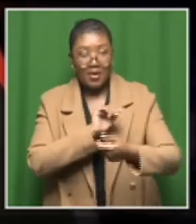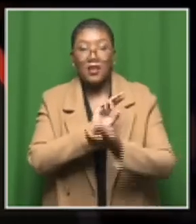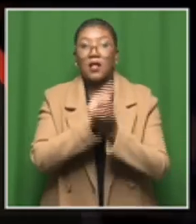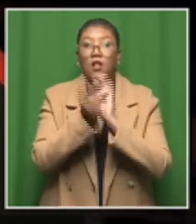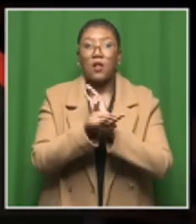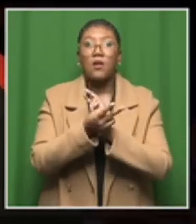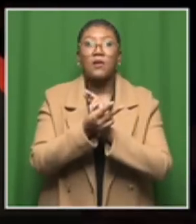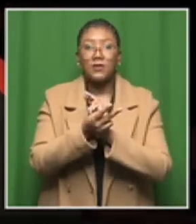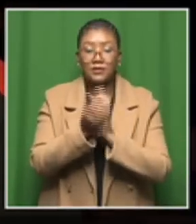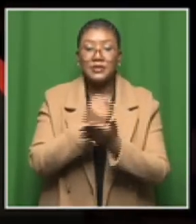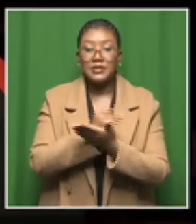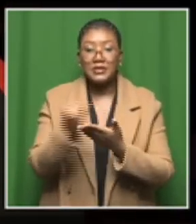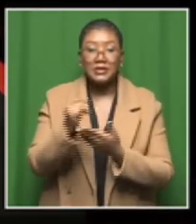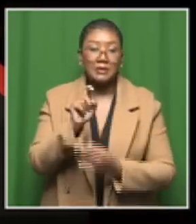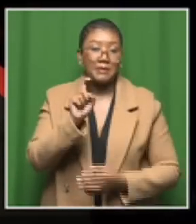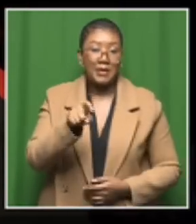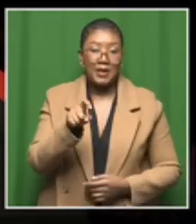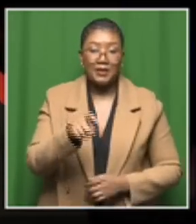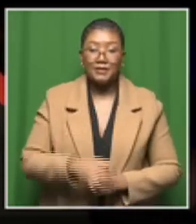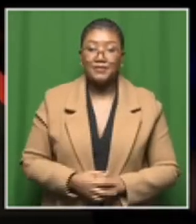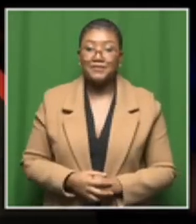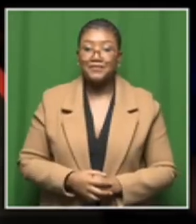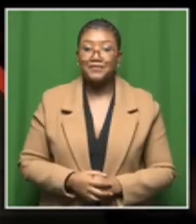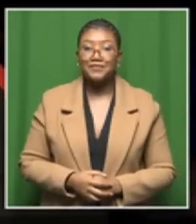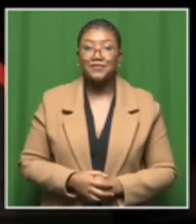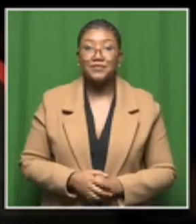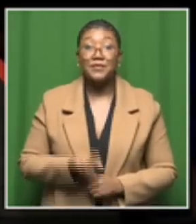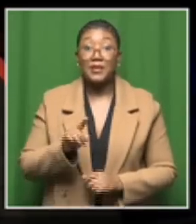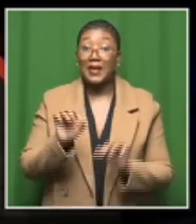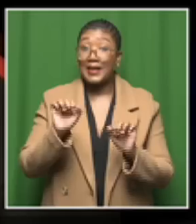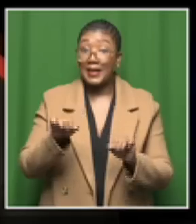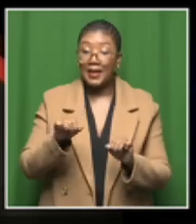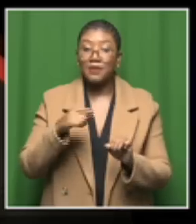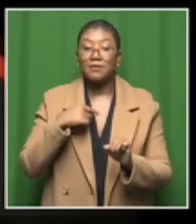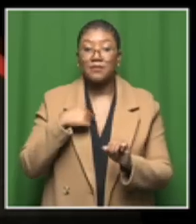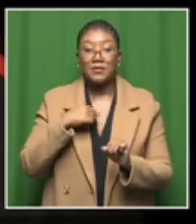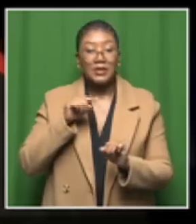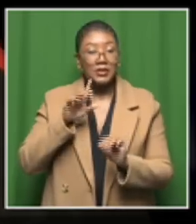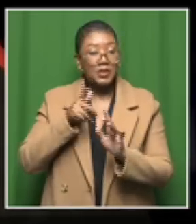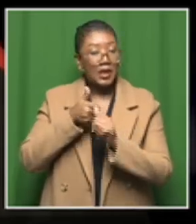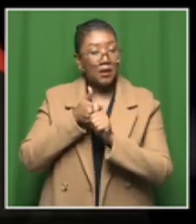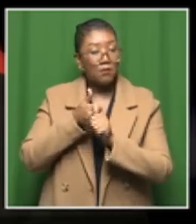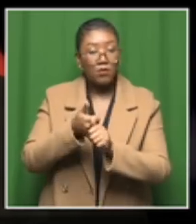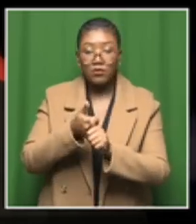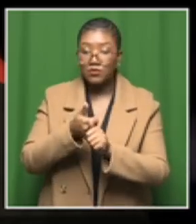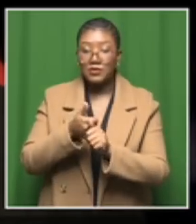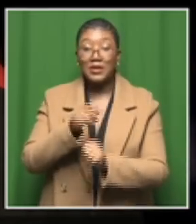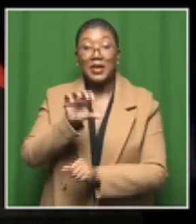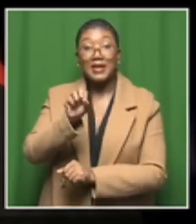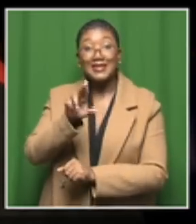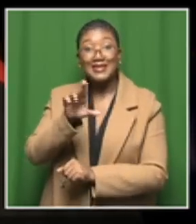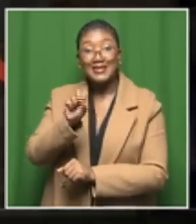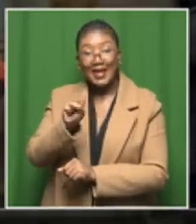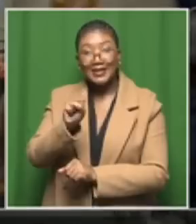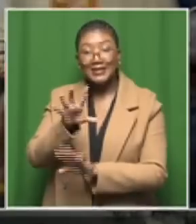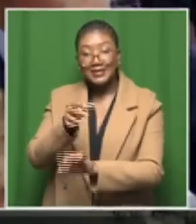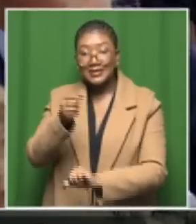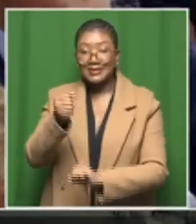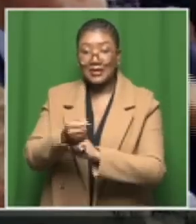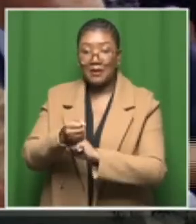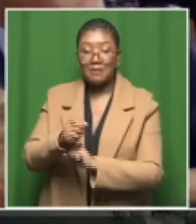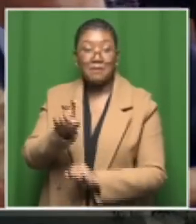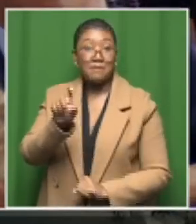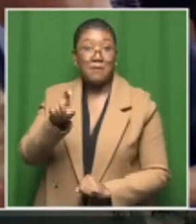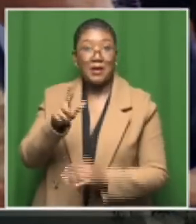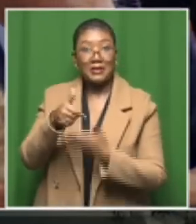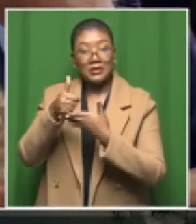society not to pay tax. SARS assurance can improve tax compliance. We should give them more support, especially on customs fraud or on tax